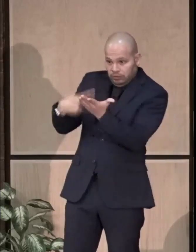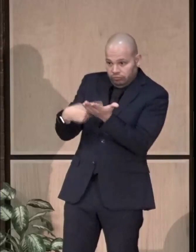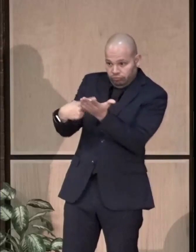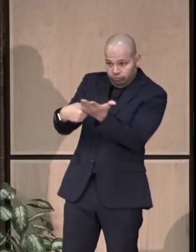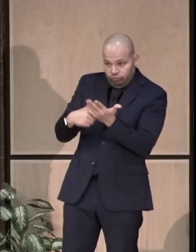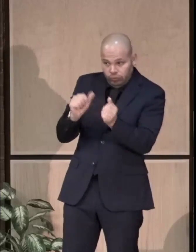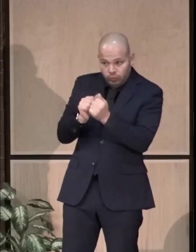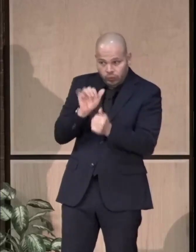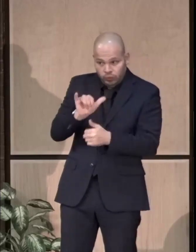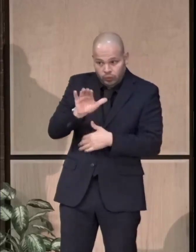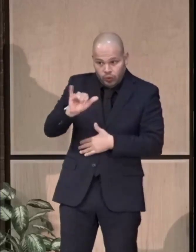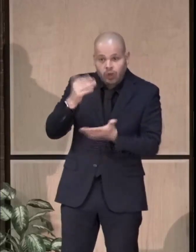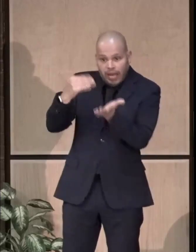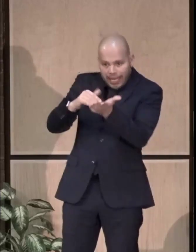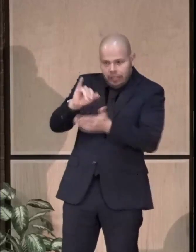July 23rd?